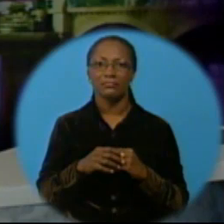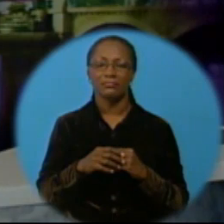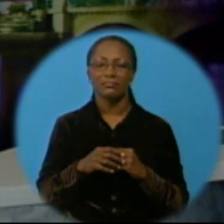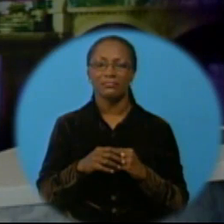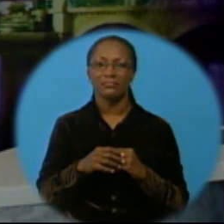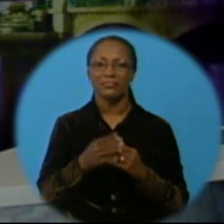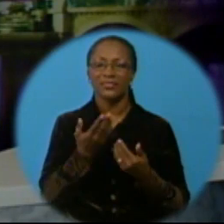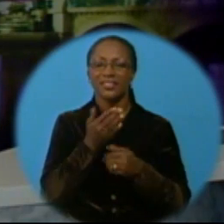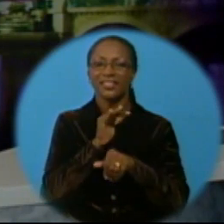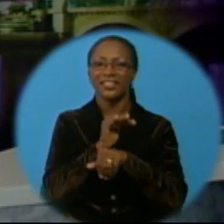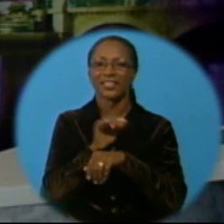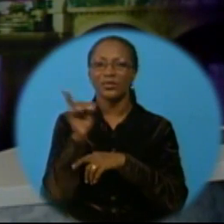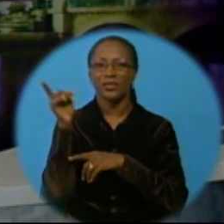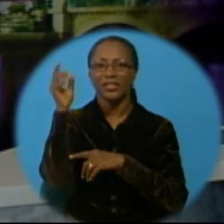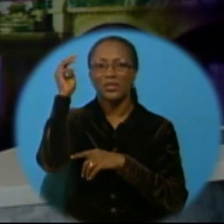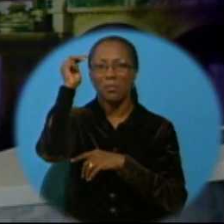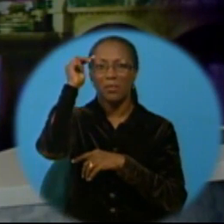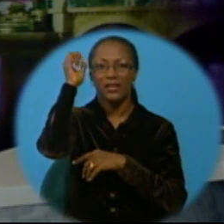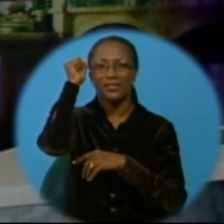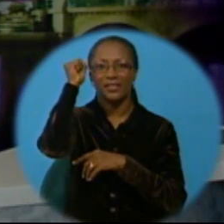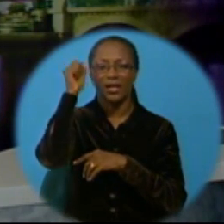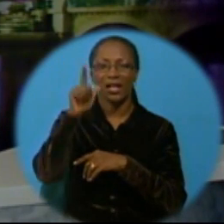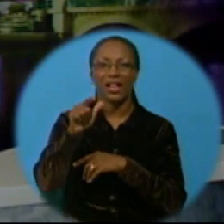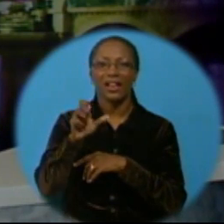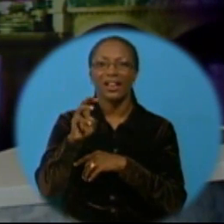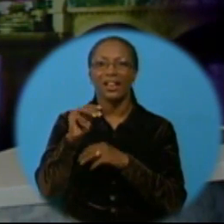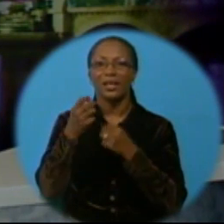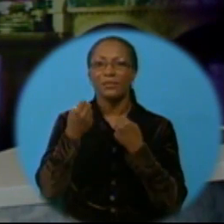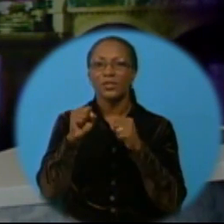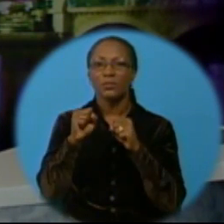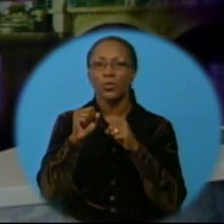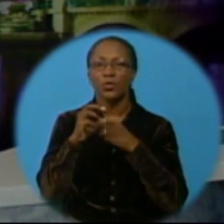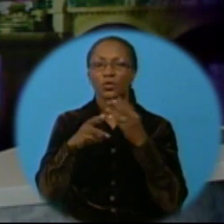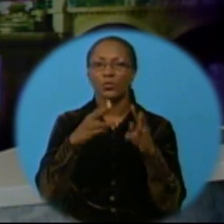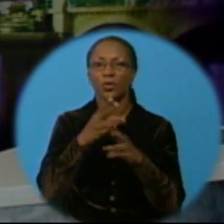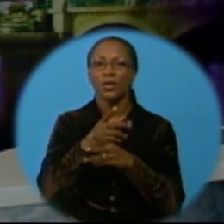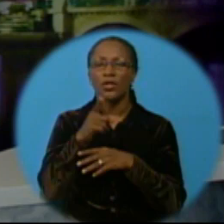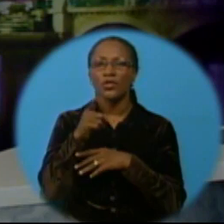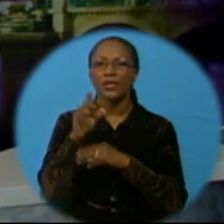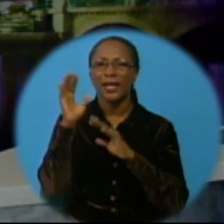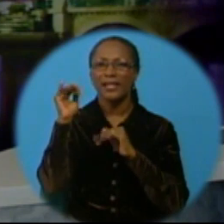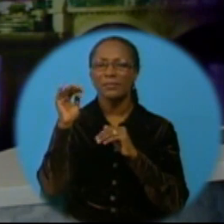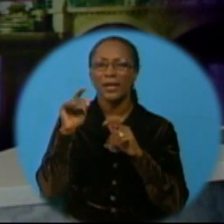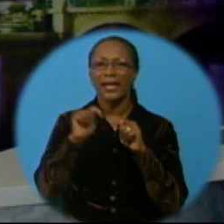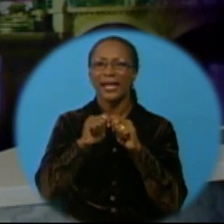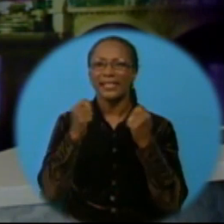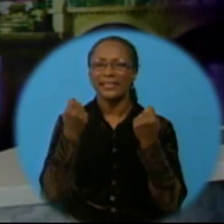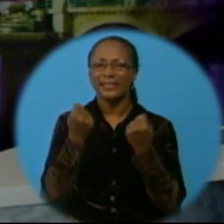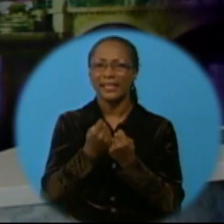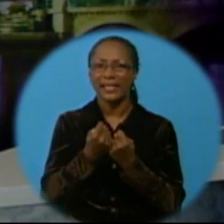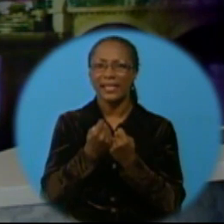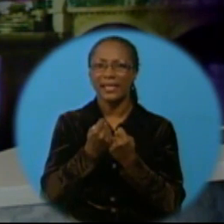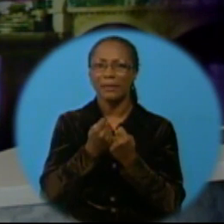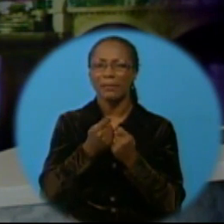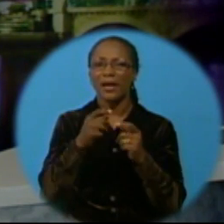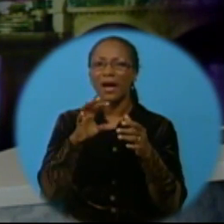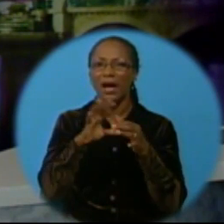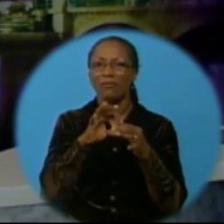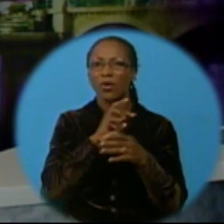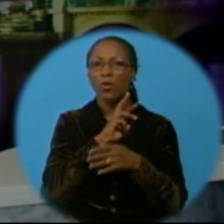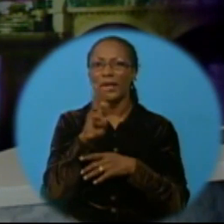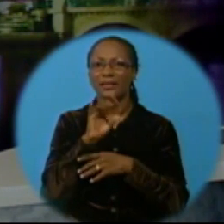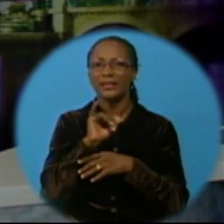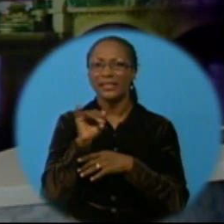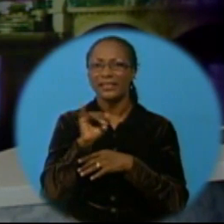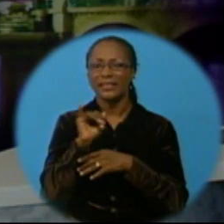Good evening, I'm Mark Seal with your Lime Sports World. Now you can expect a traditional West Indies test team for the upcoming series against